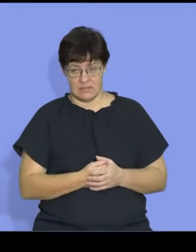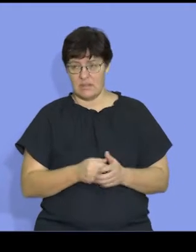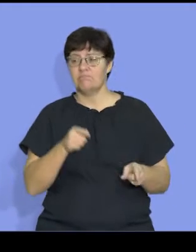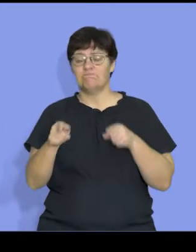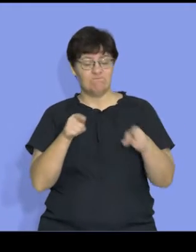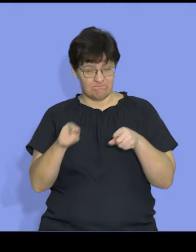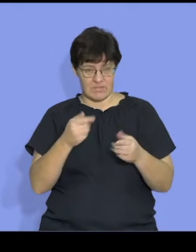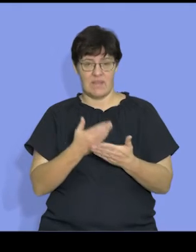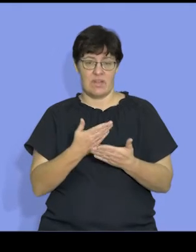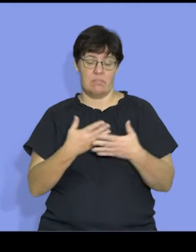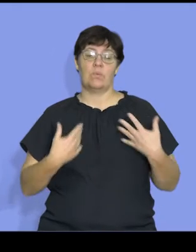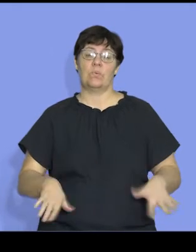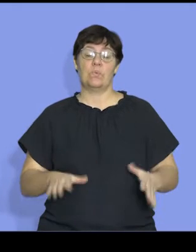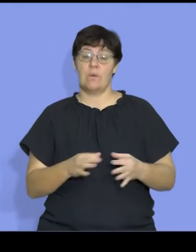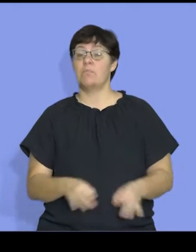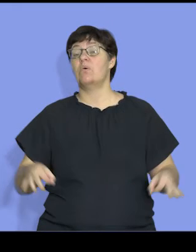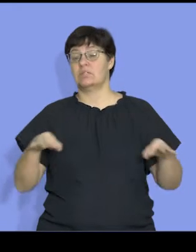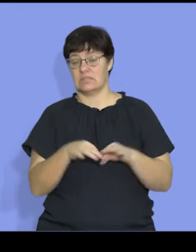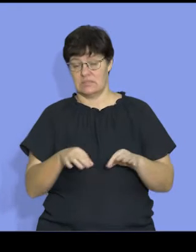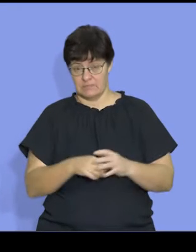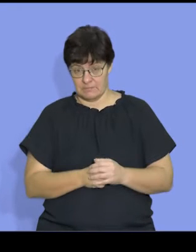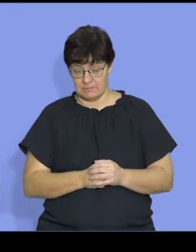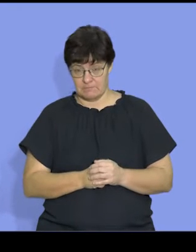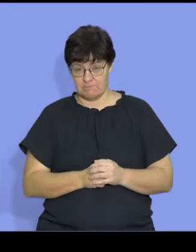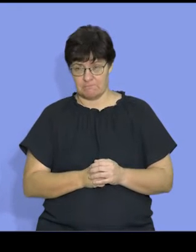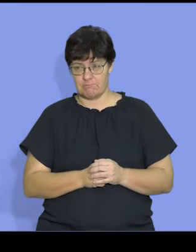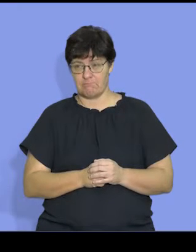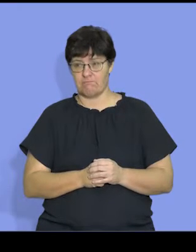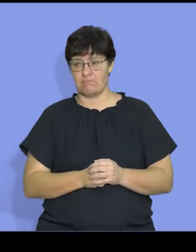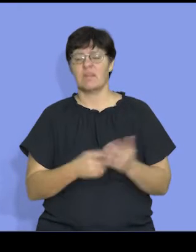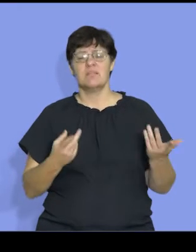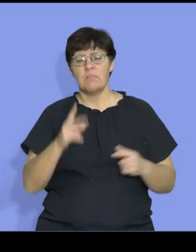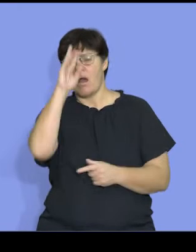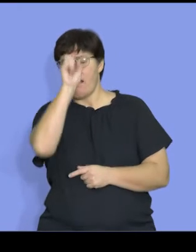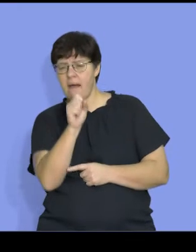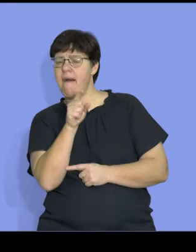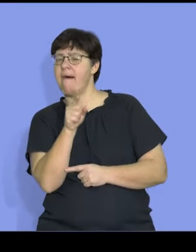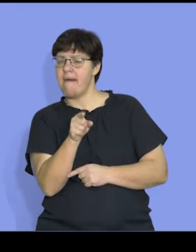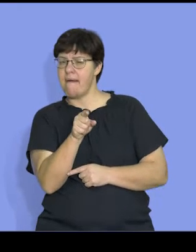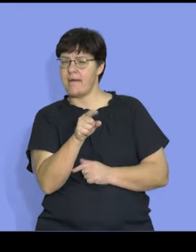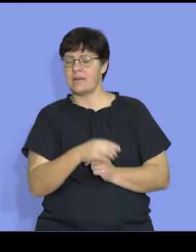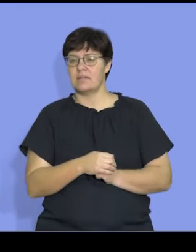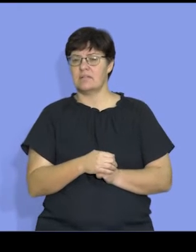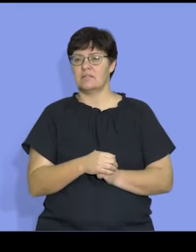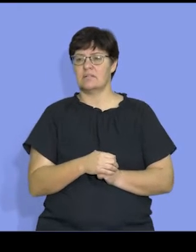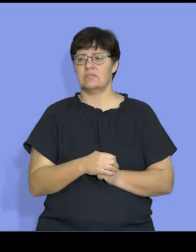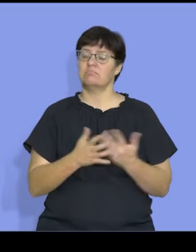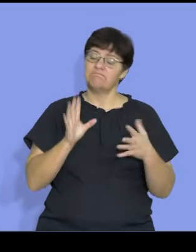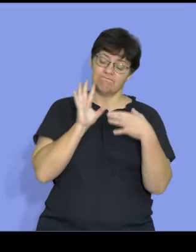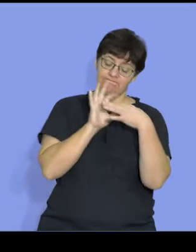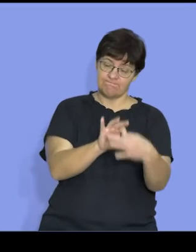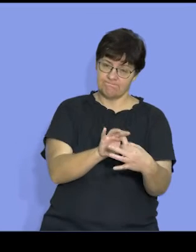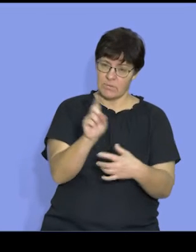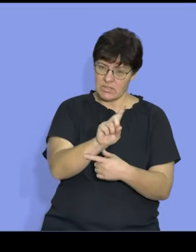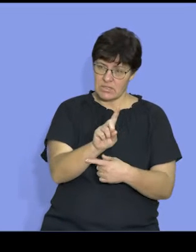that are very, very important. What else? We also want to talk about, remind ourselves also of something that relates to